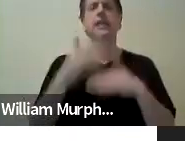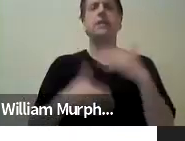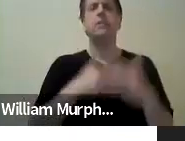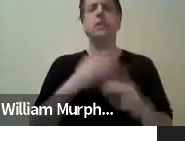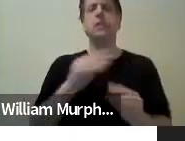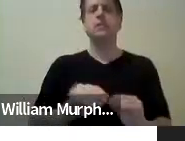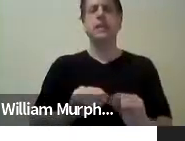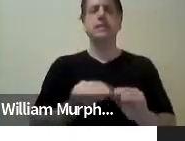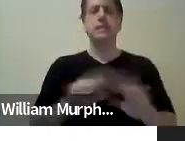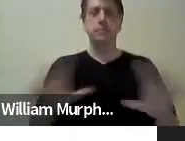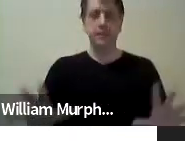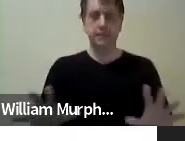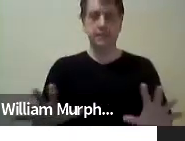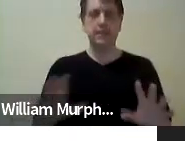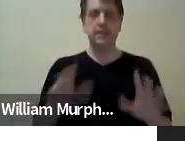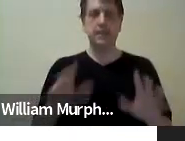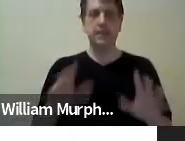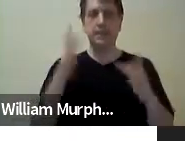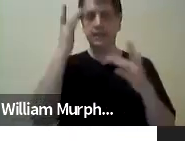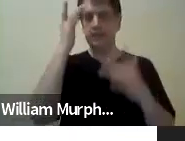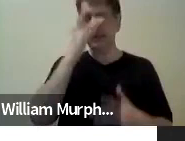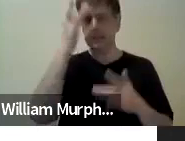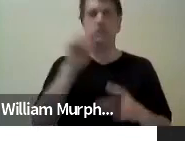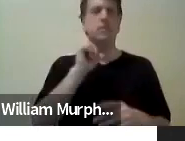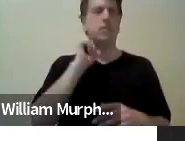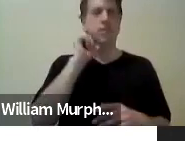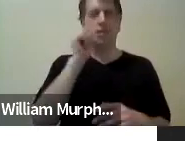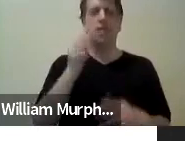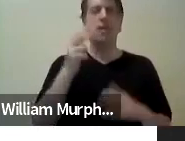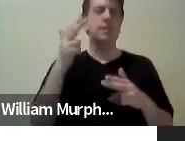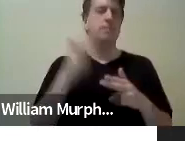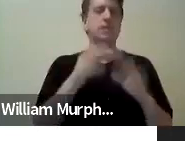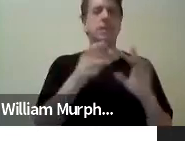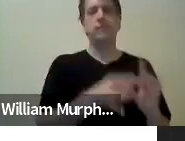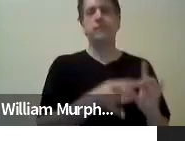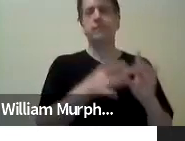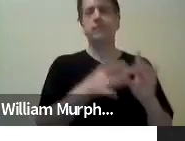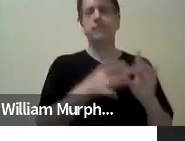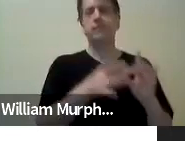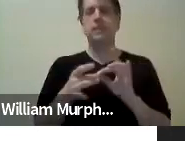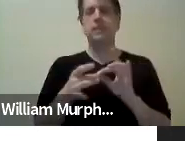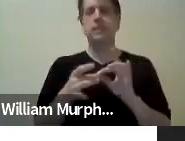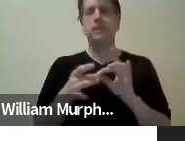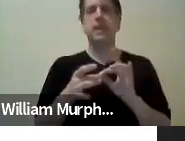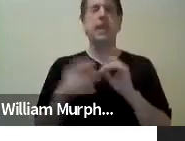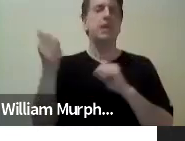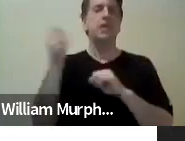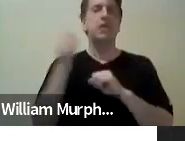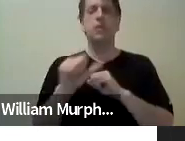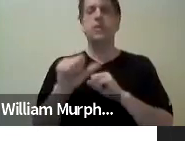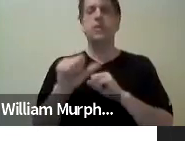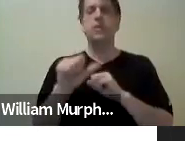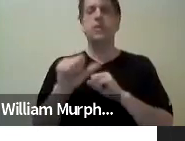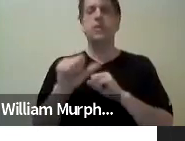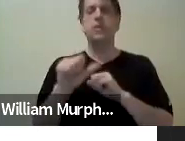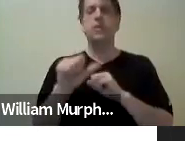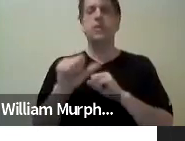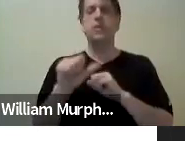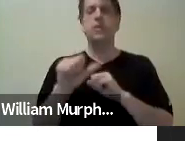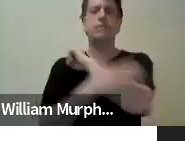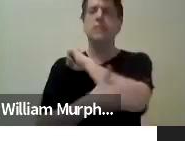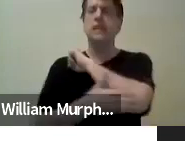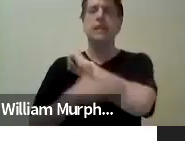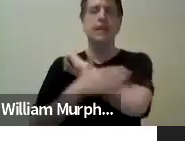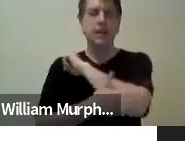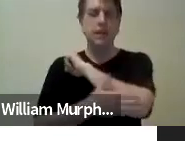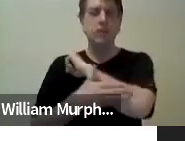explicit that diseases are not to be named in association with any culture or population or